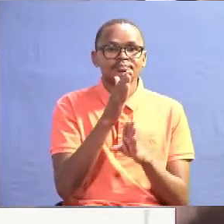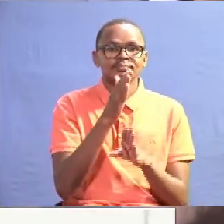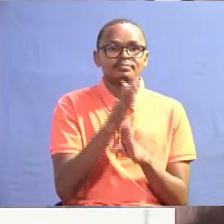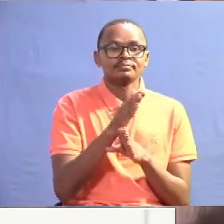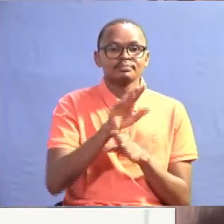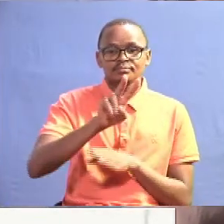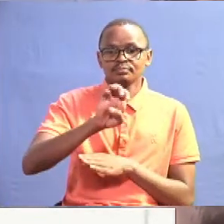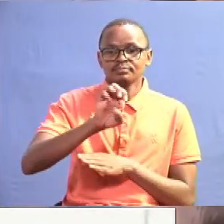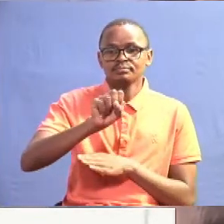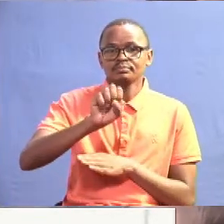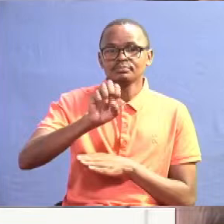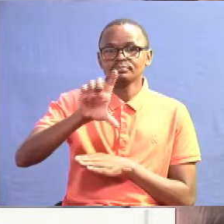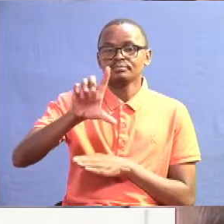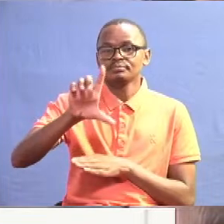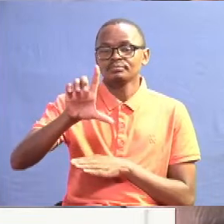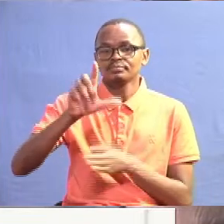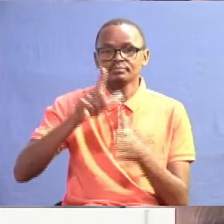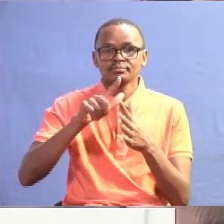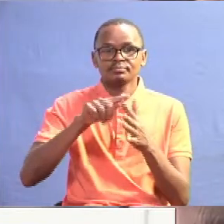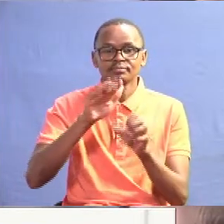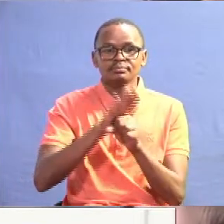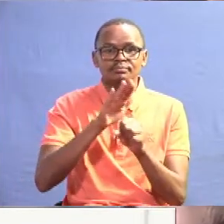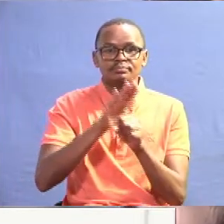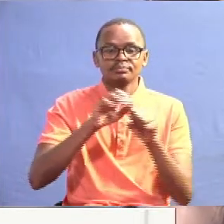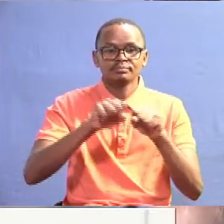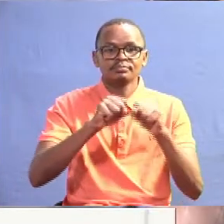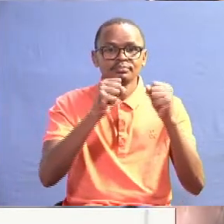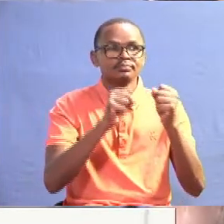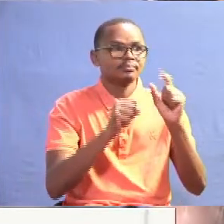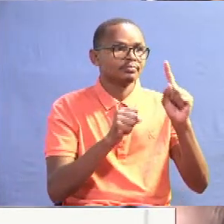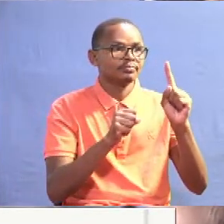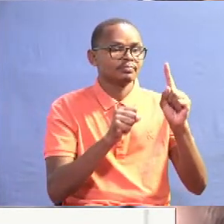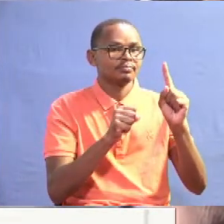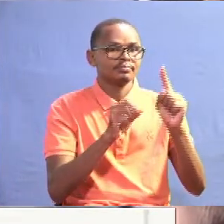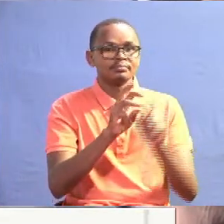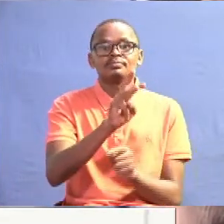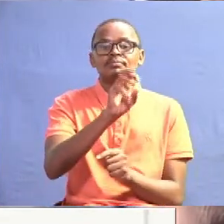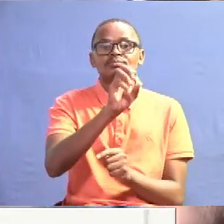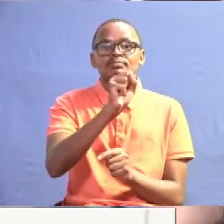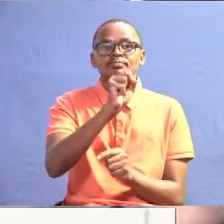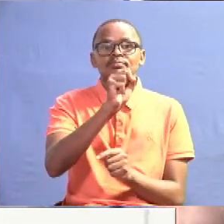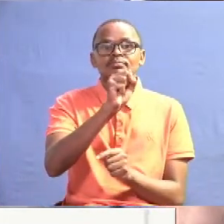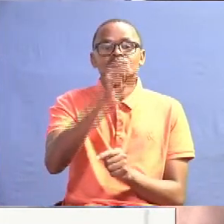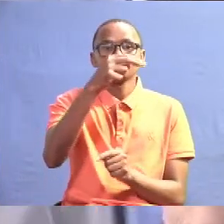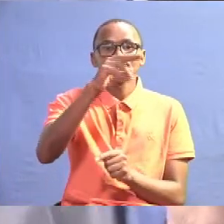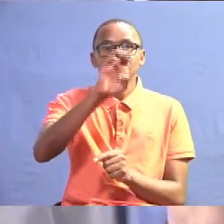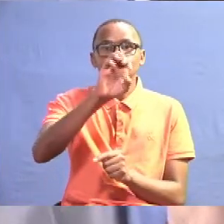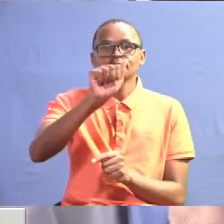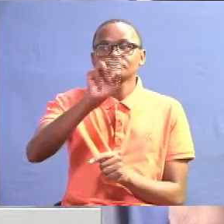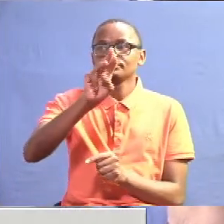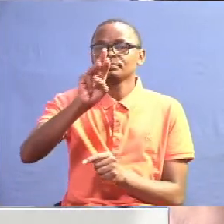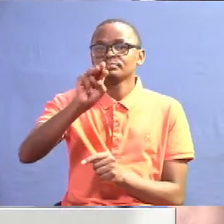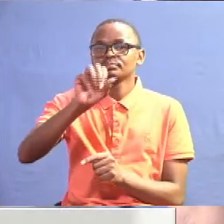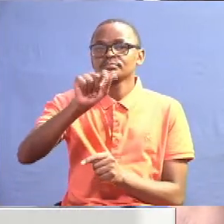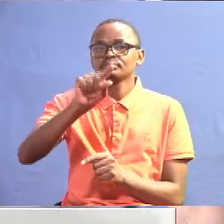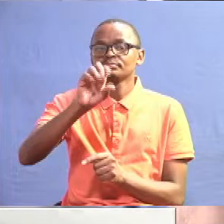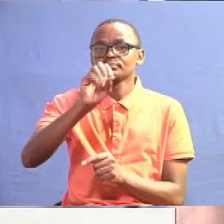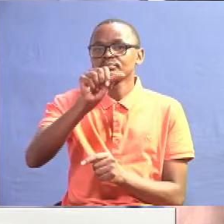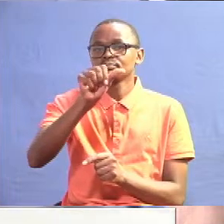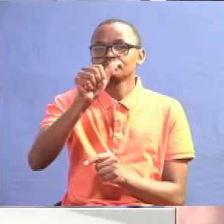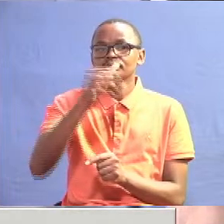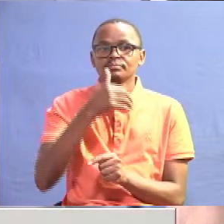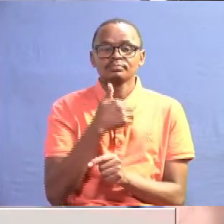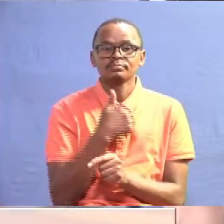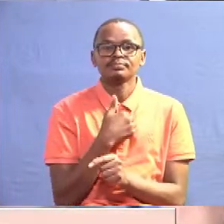abdomen, leading to massive hemorrhage. So one of the causes was hemorrhagic shock. The other one